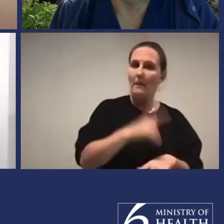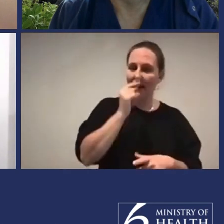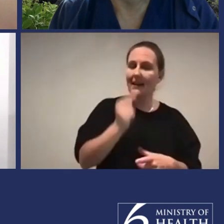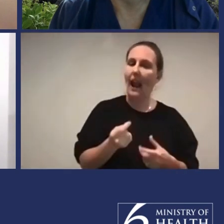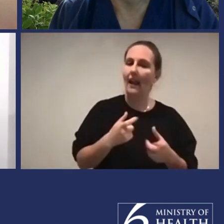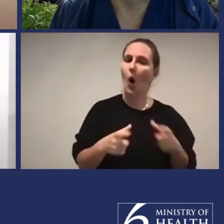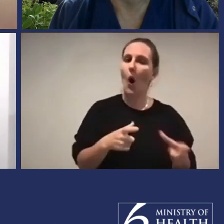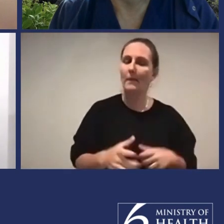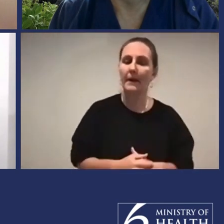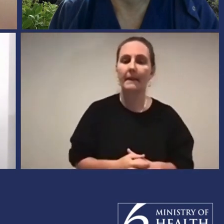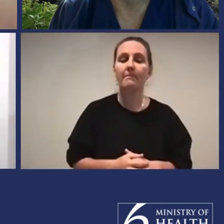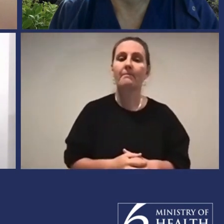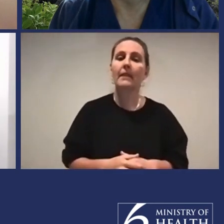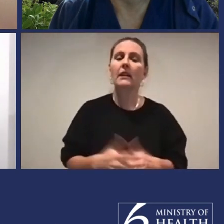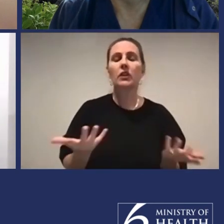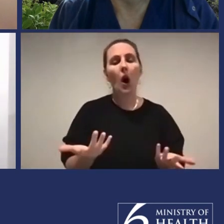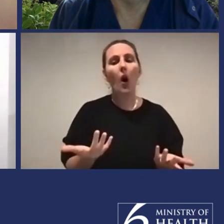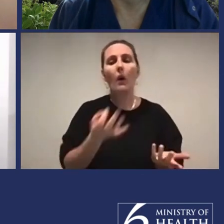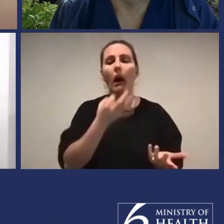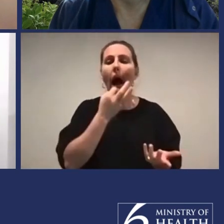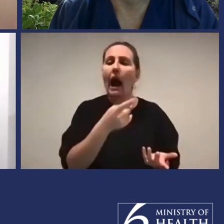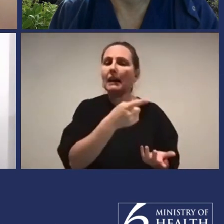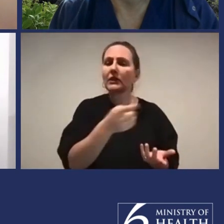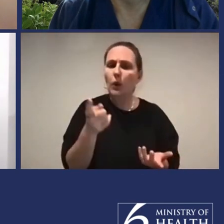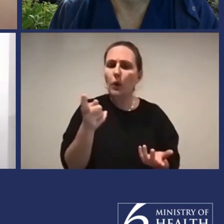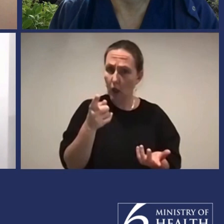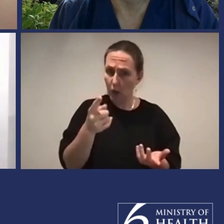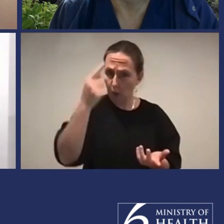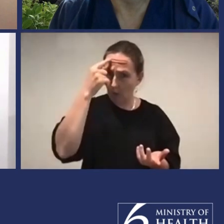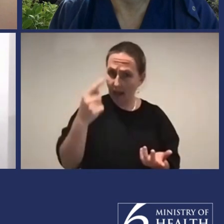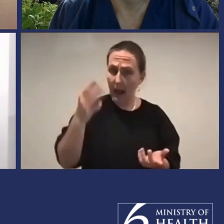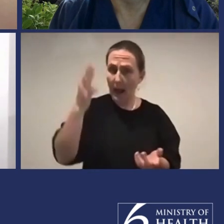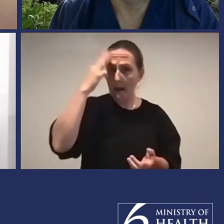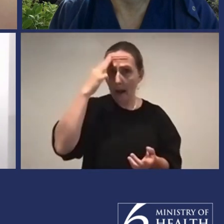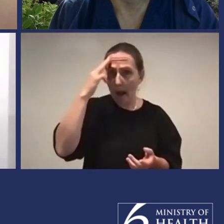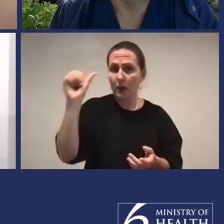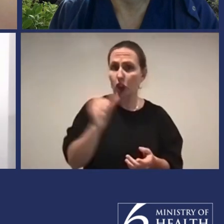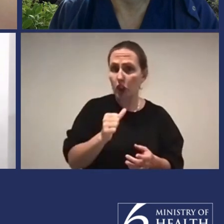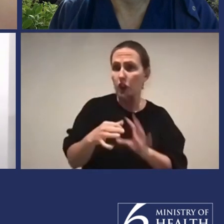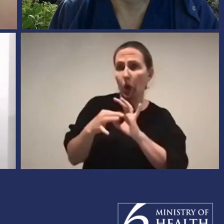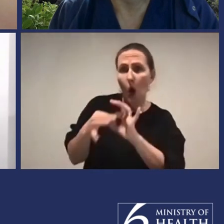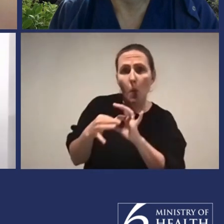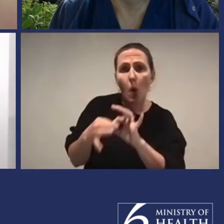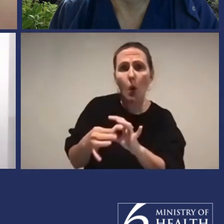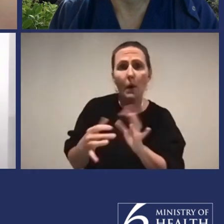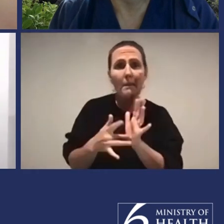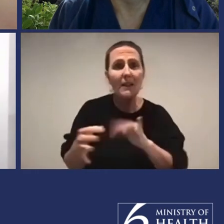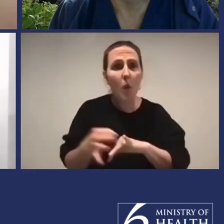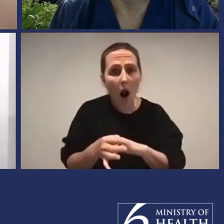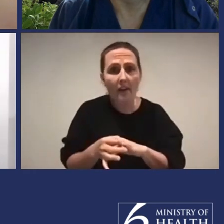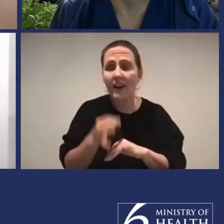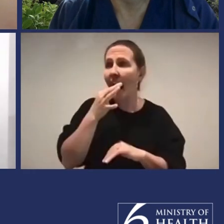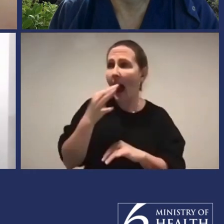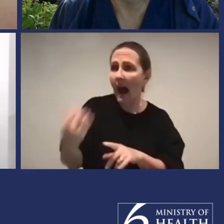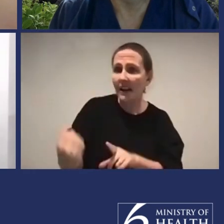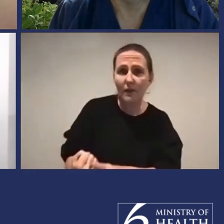sort of work with their midwives, maybe get set up to get some support in case they do have a day of being fluey? Like,